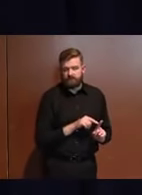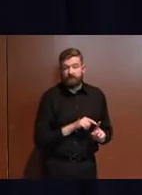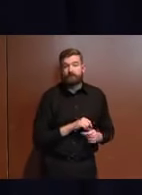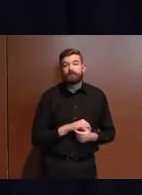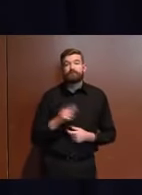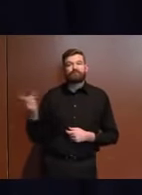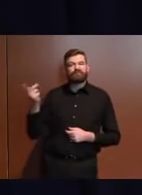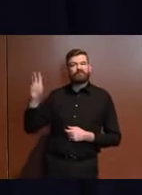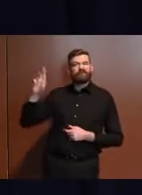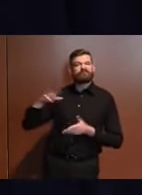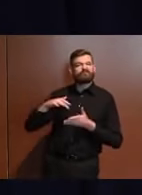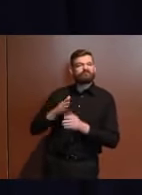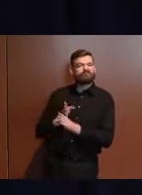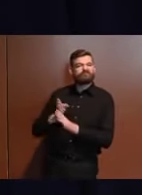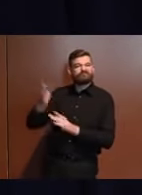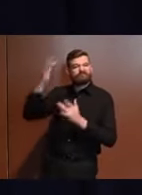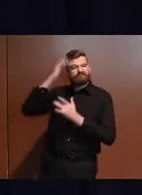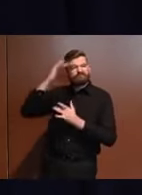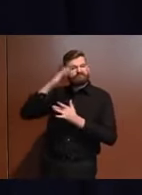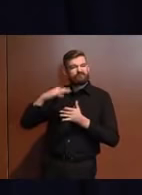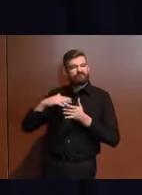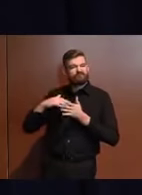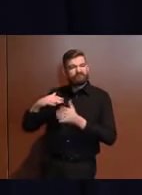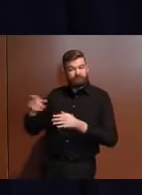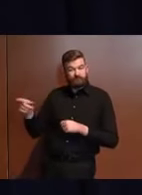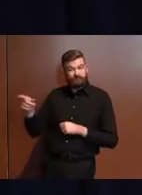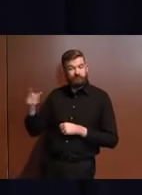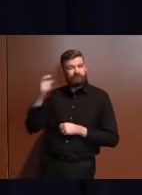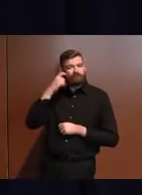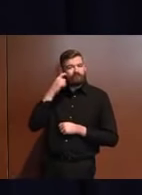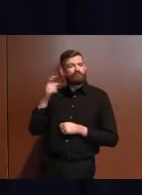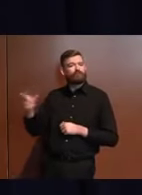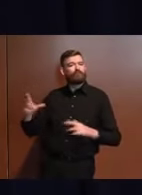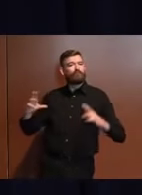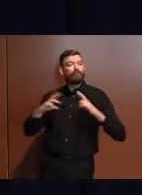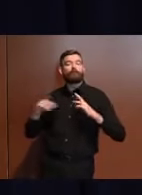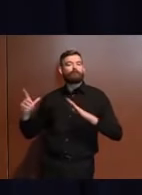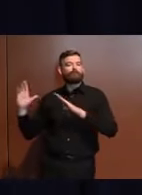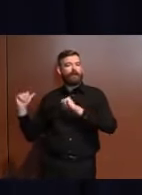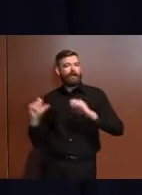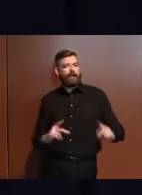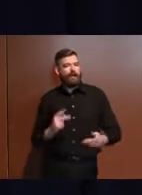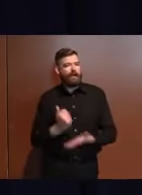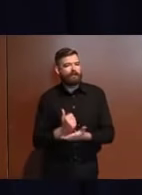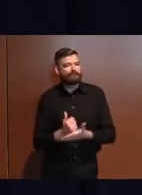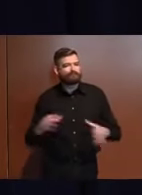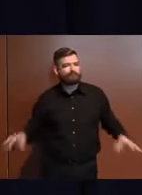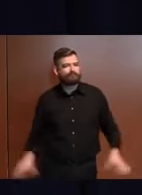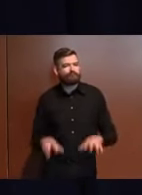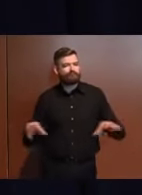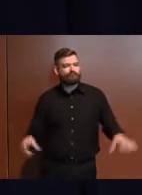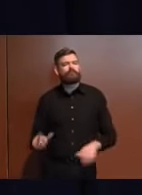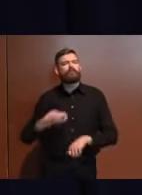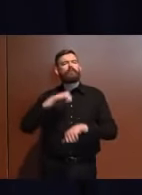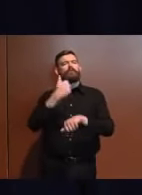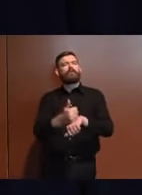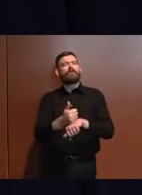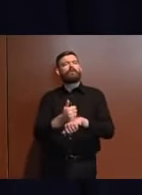retirement to step up with us and put together a medical professional advisory committee. And members of that